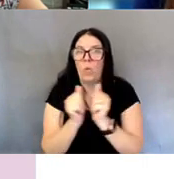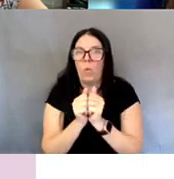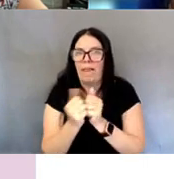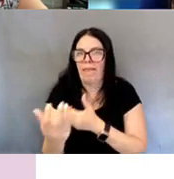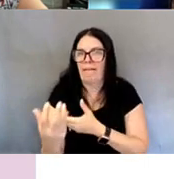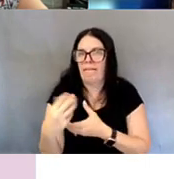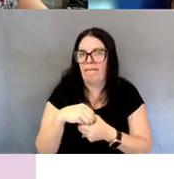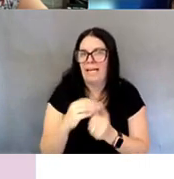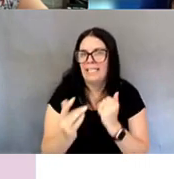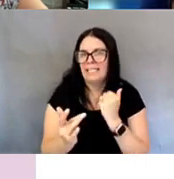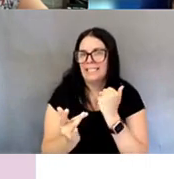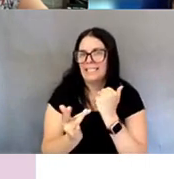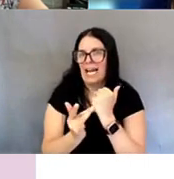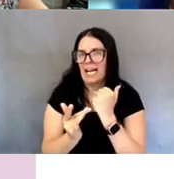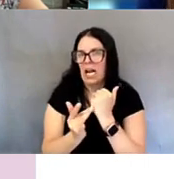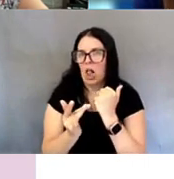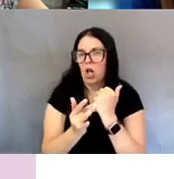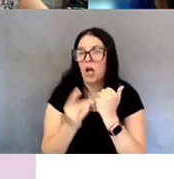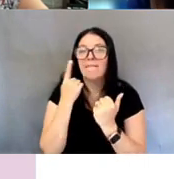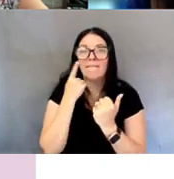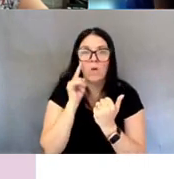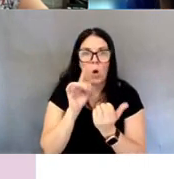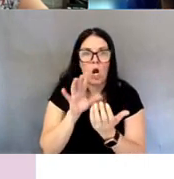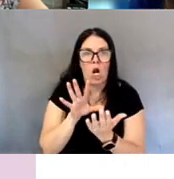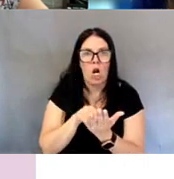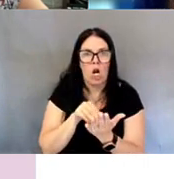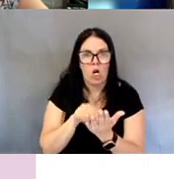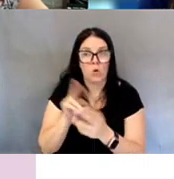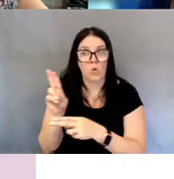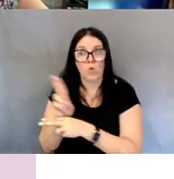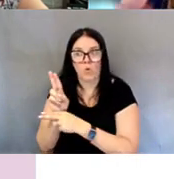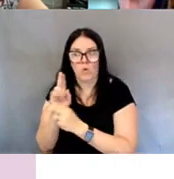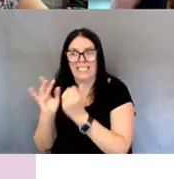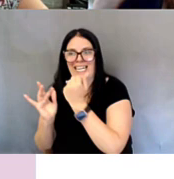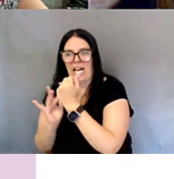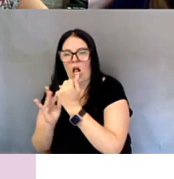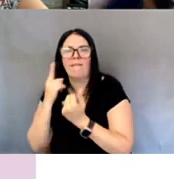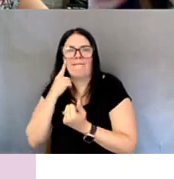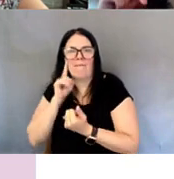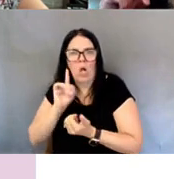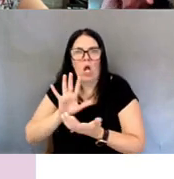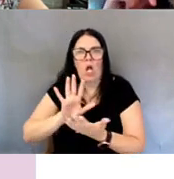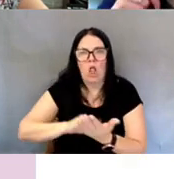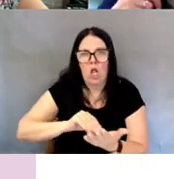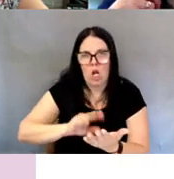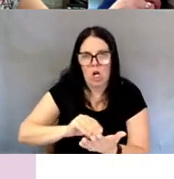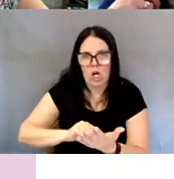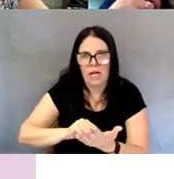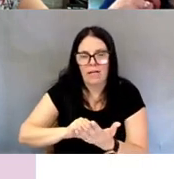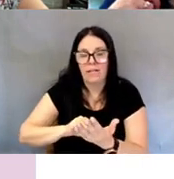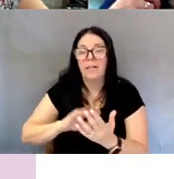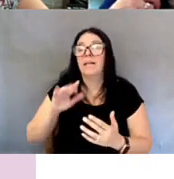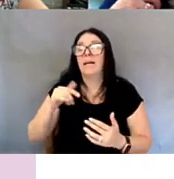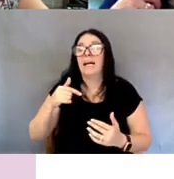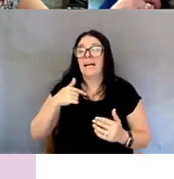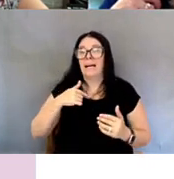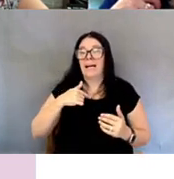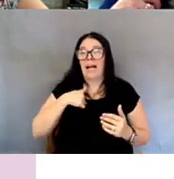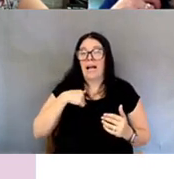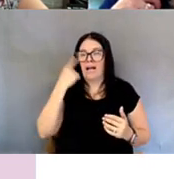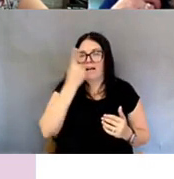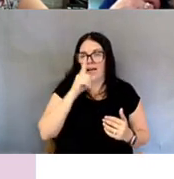technology for learning, technology for learning. How is flow impacted by